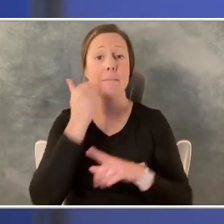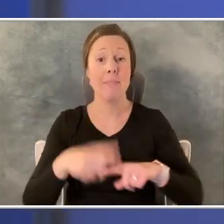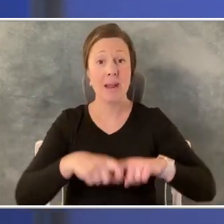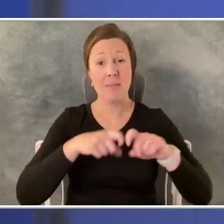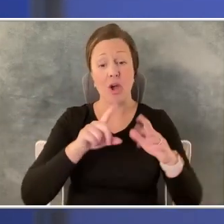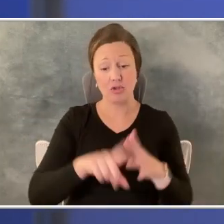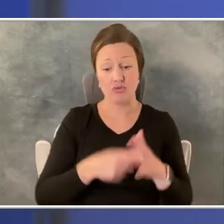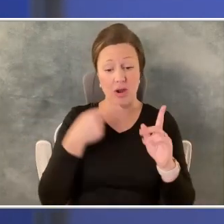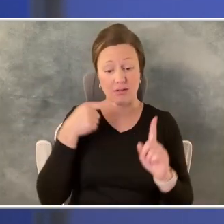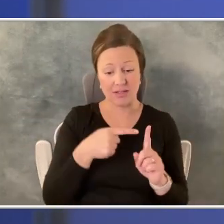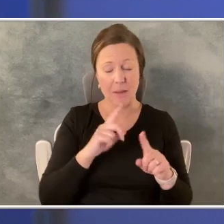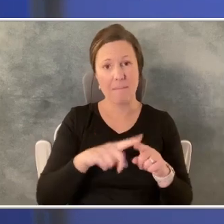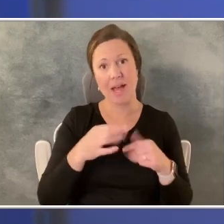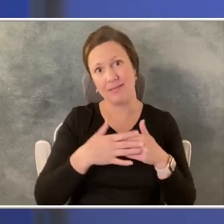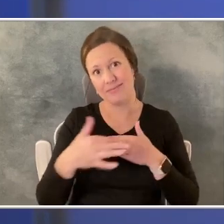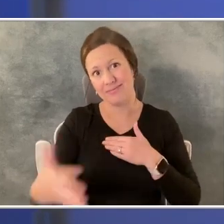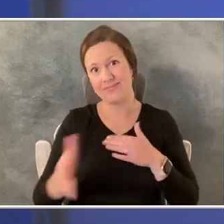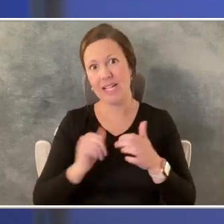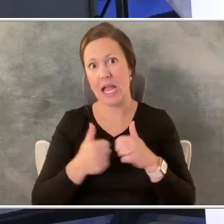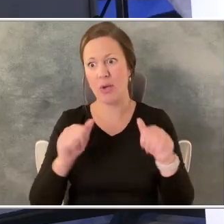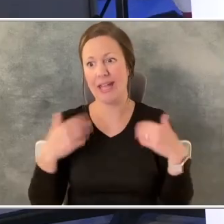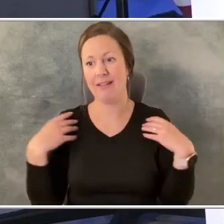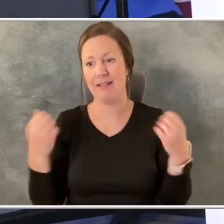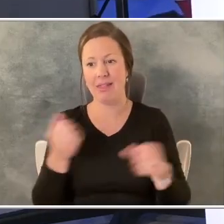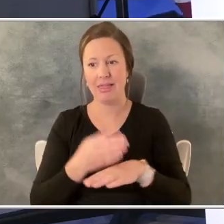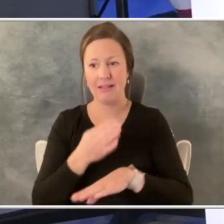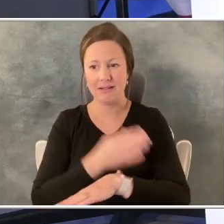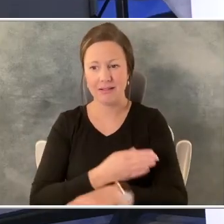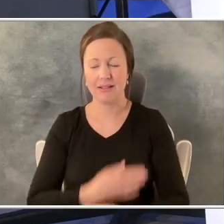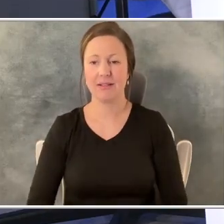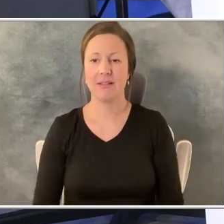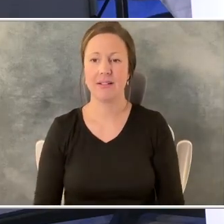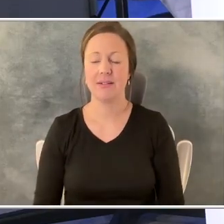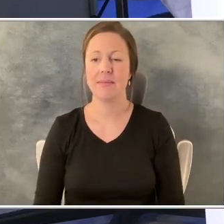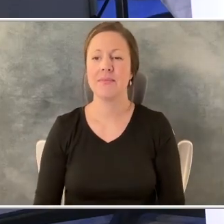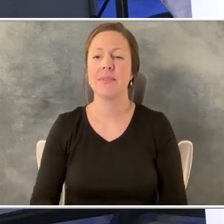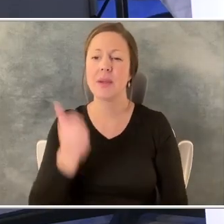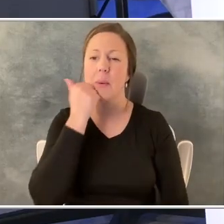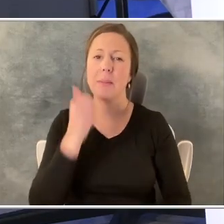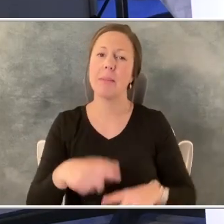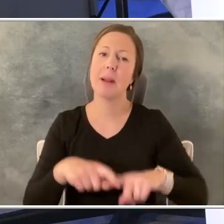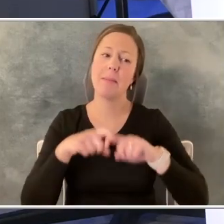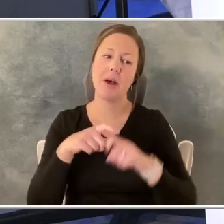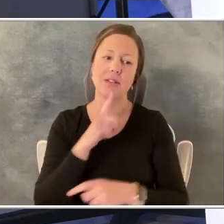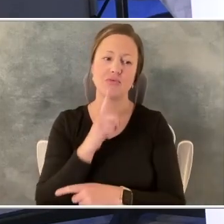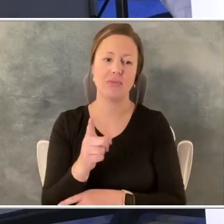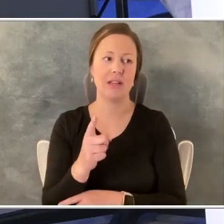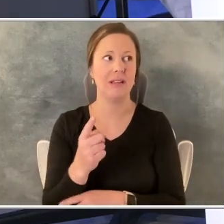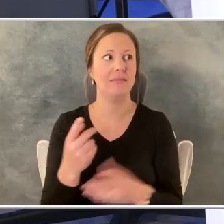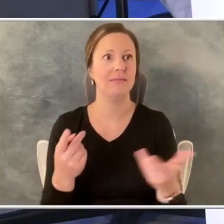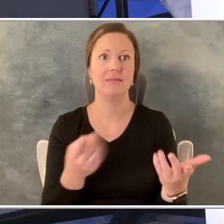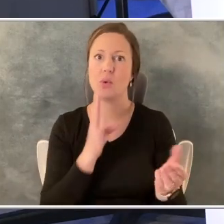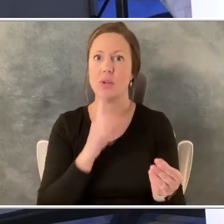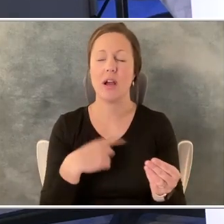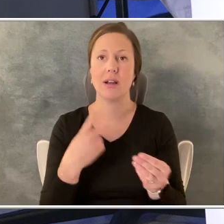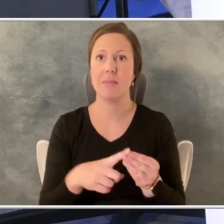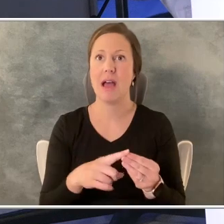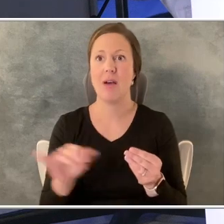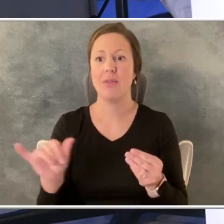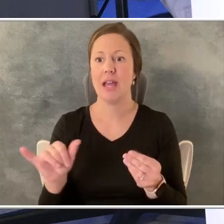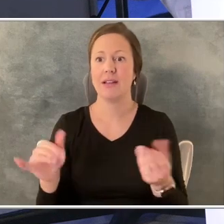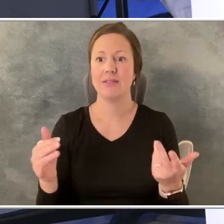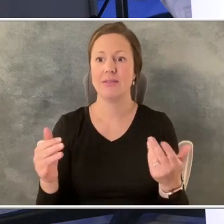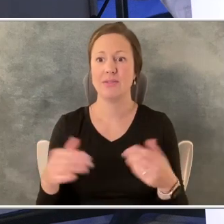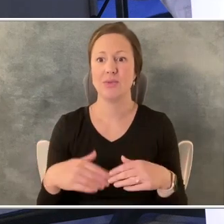we age healthier? Well, menopause, it just seems like it's always been just kind of like a punchline. I mean, it's just something, you talk about. I mean, I think they even have, don't they have a